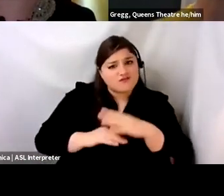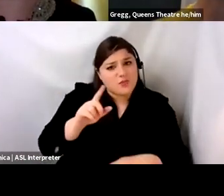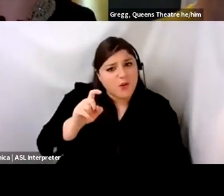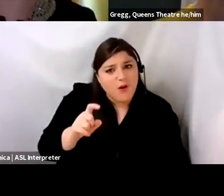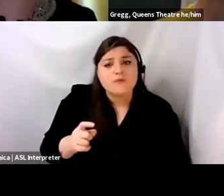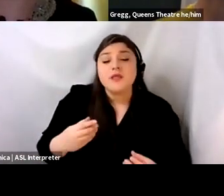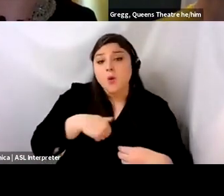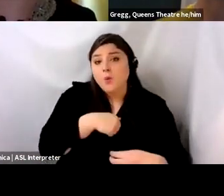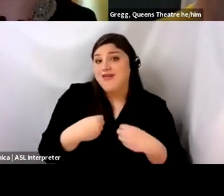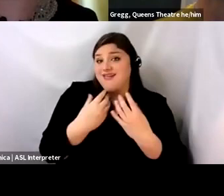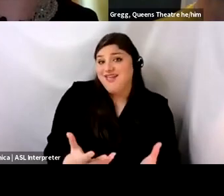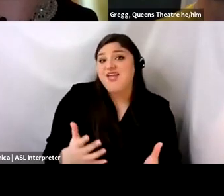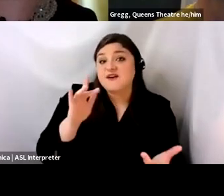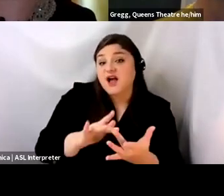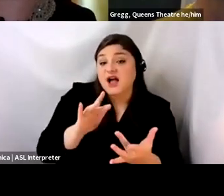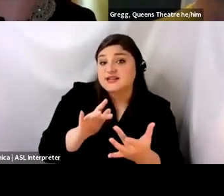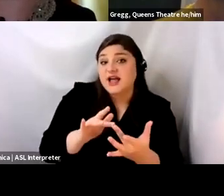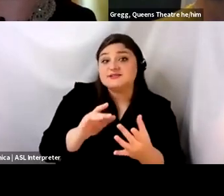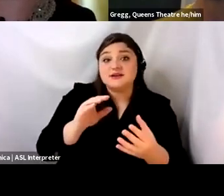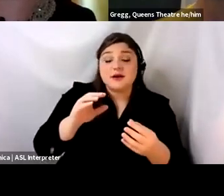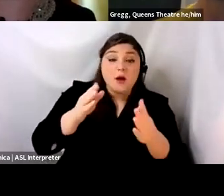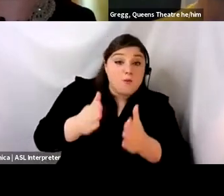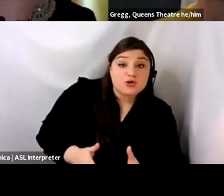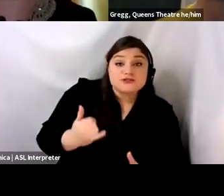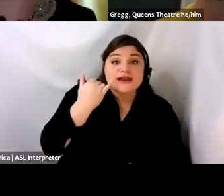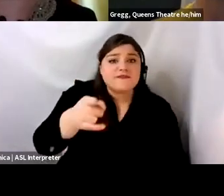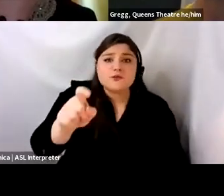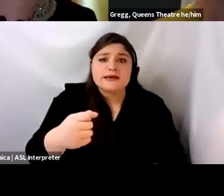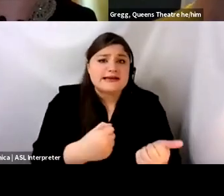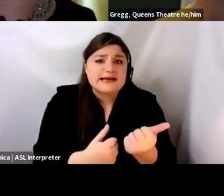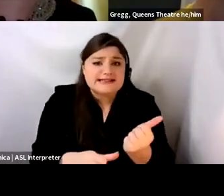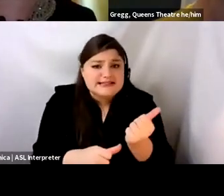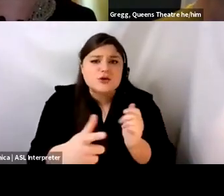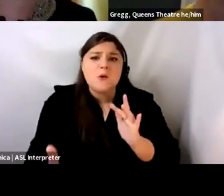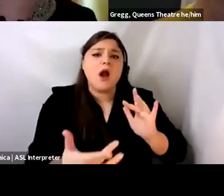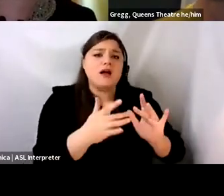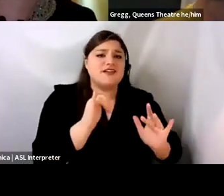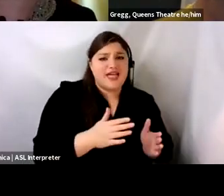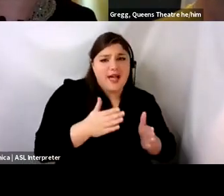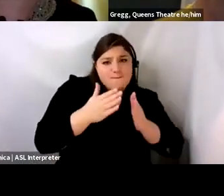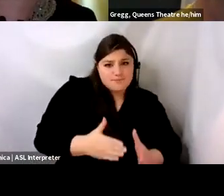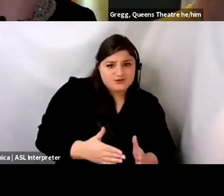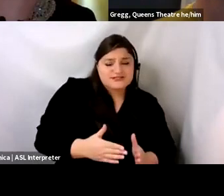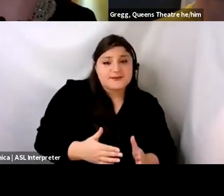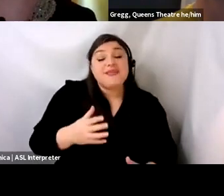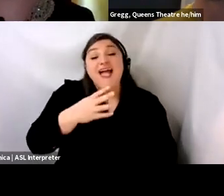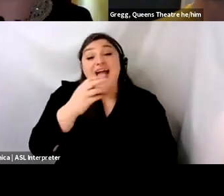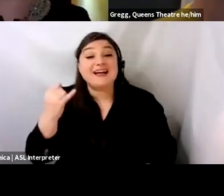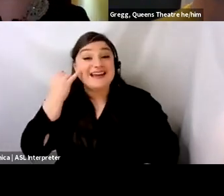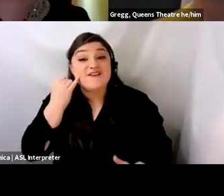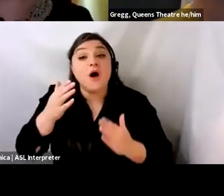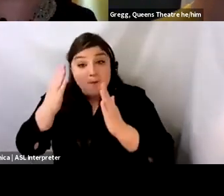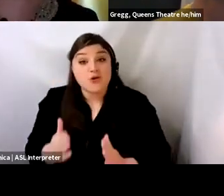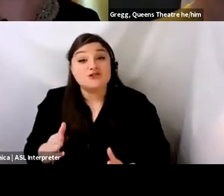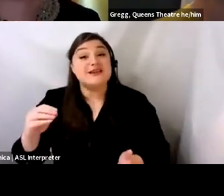if anybody identified anything in that form, uh, in that application process, I took the time to personally call or reach out to everyone